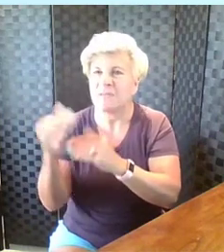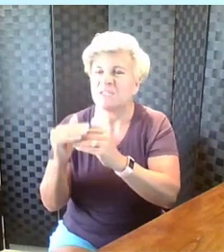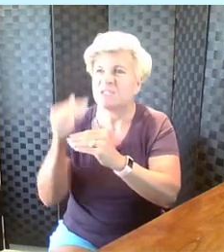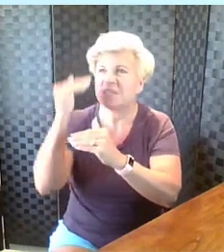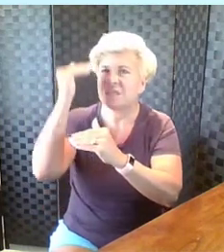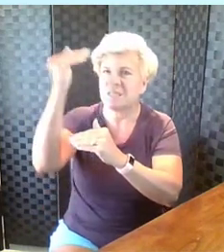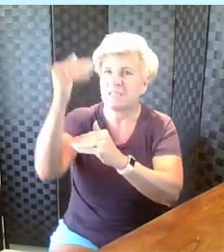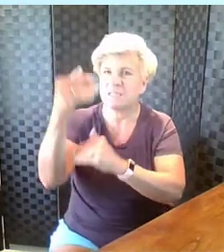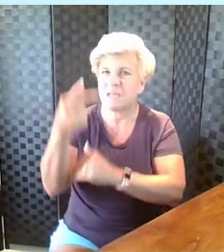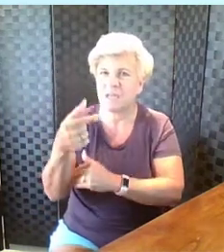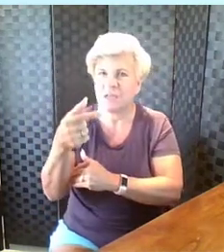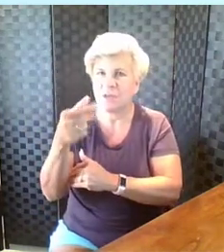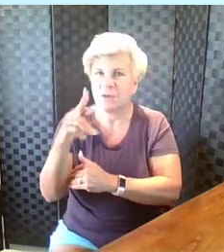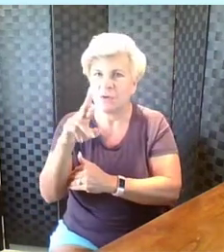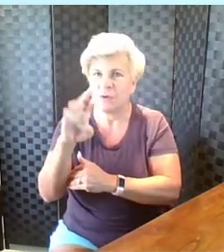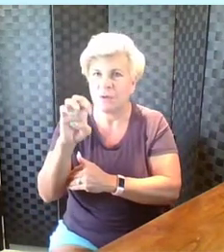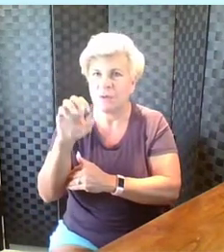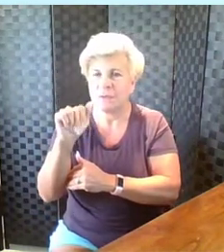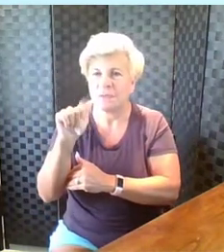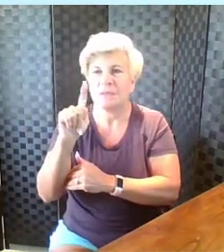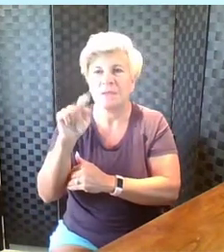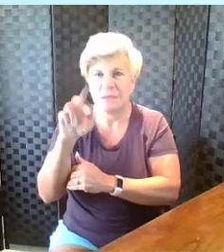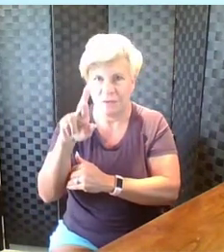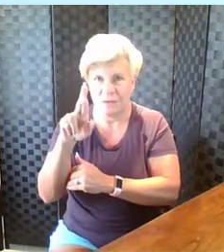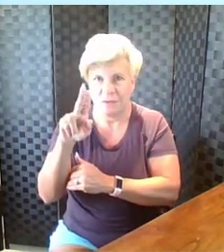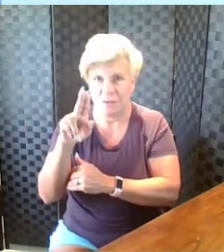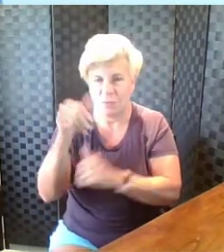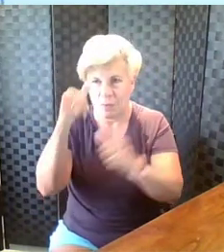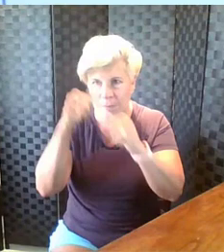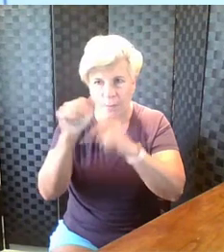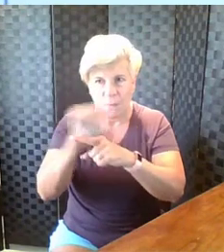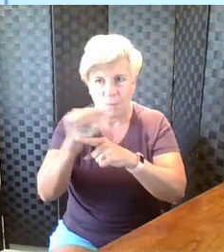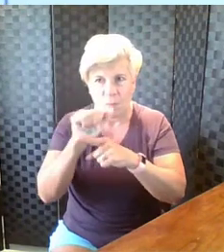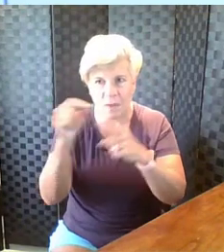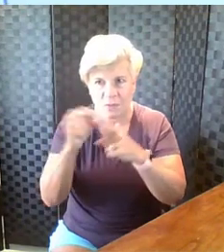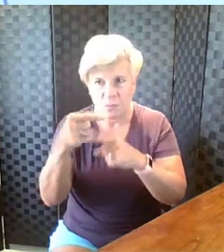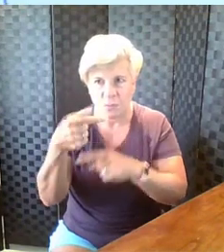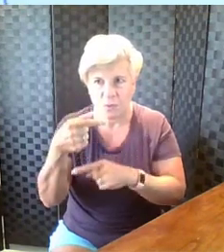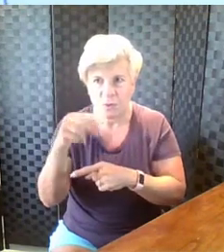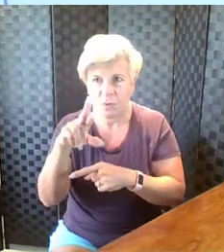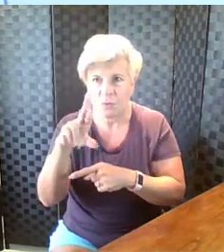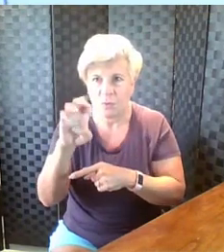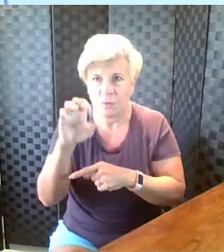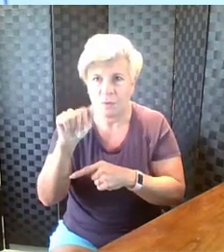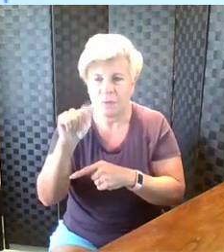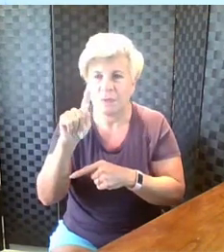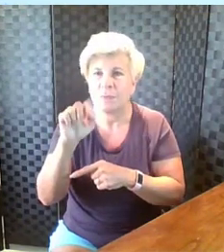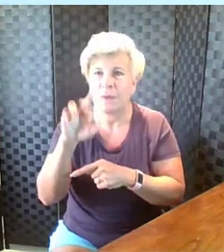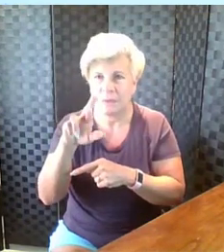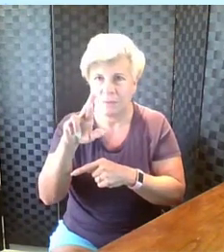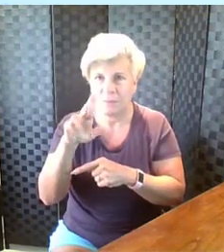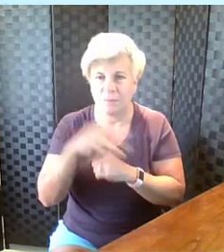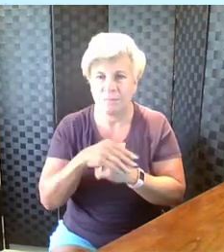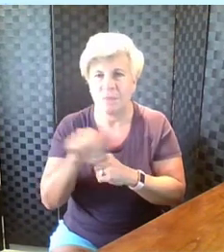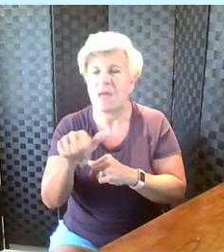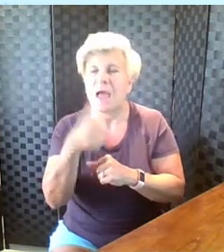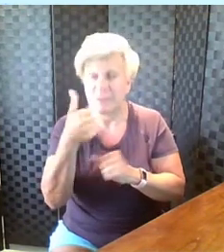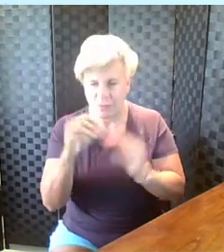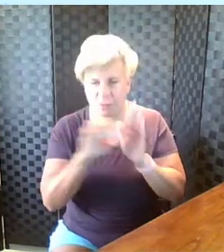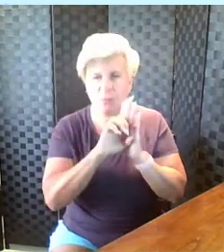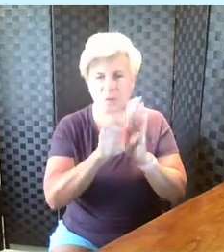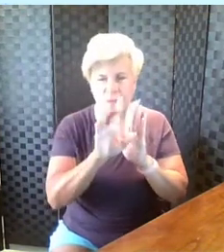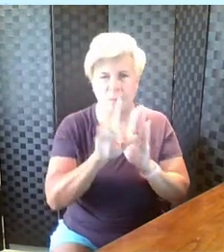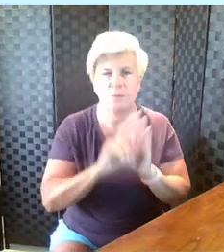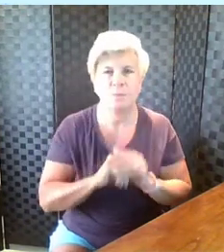the fish is the greater group. Remember, we're practicing that word greater. Let's try another example.